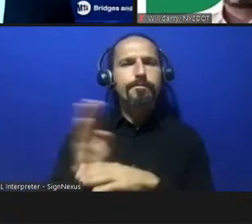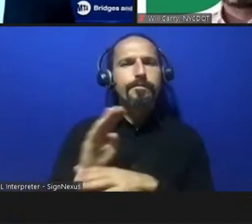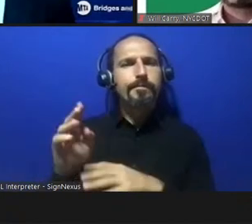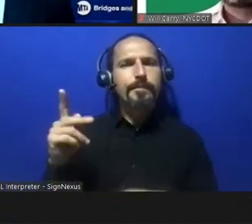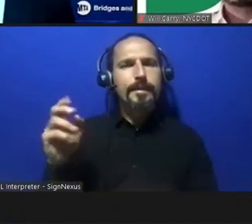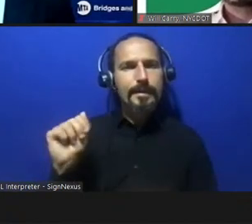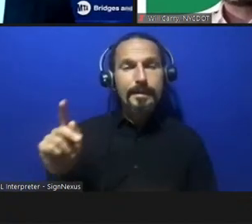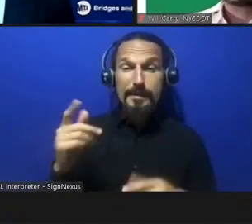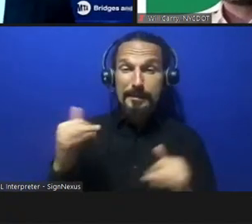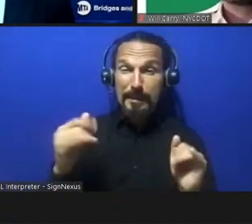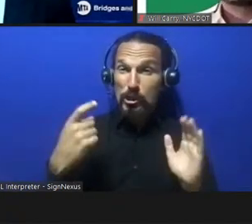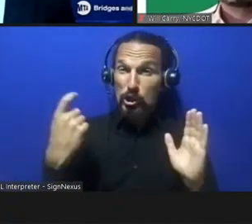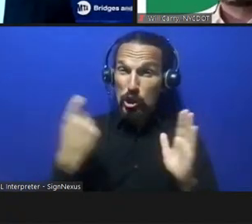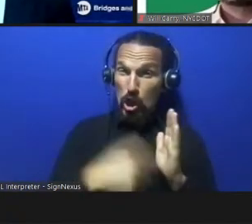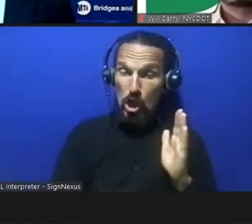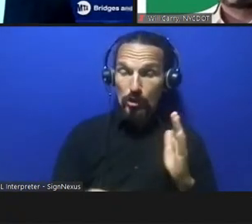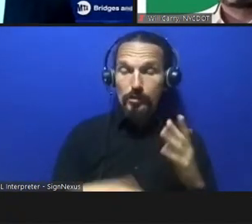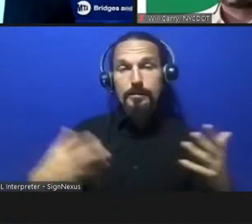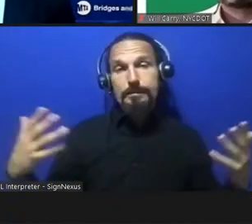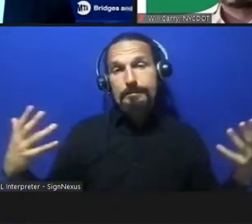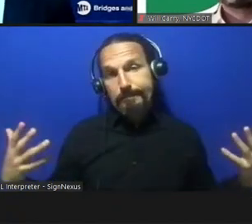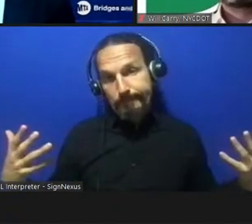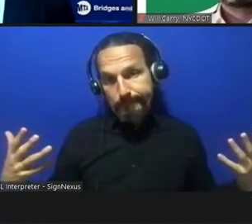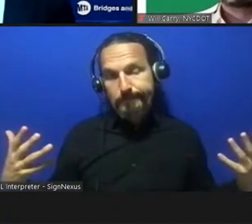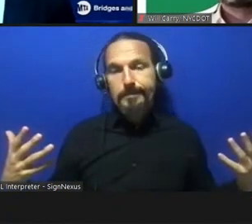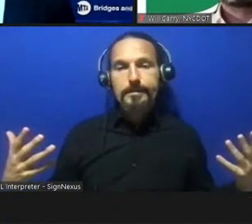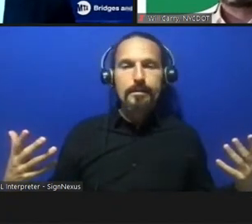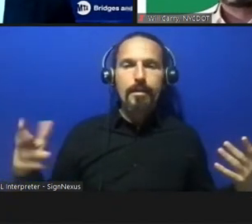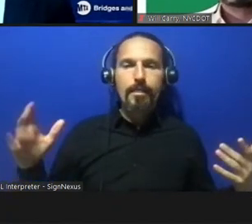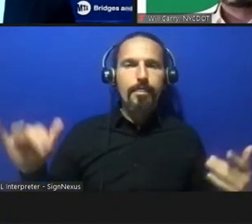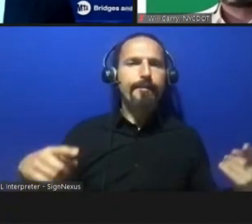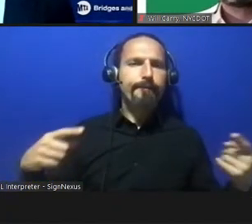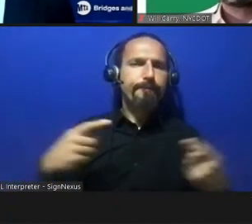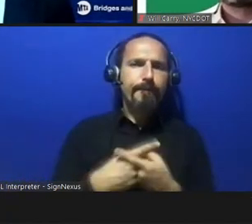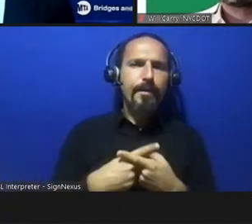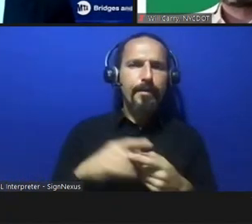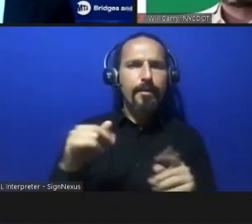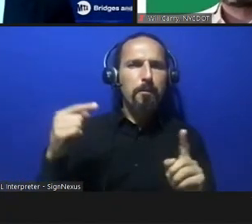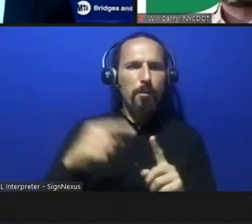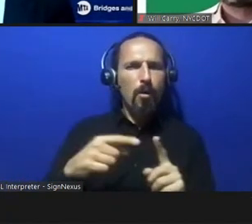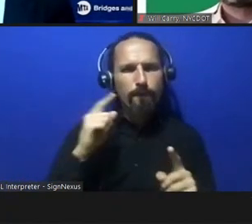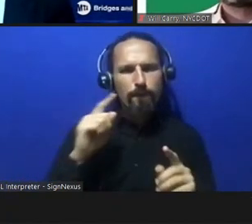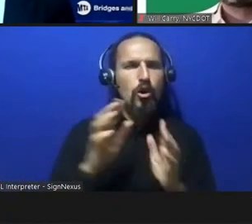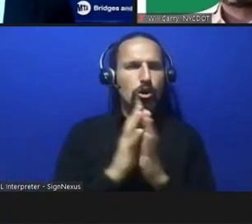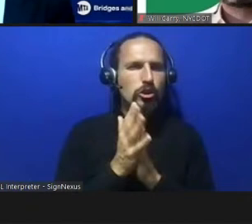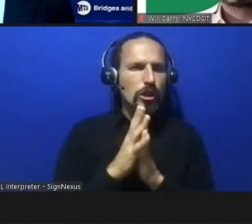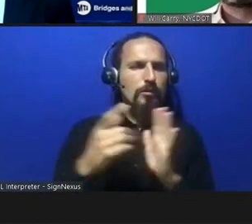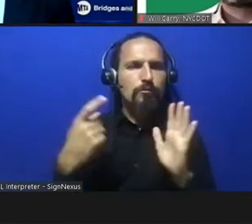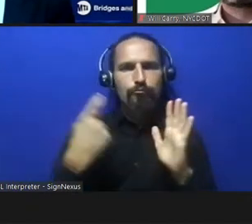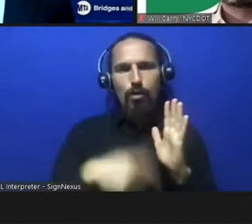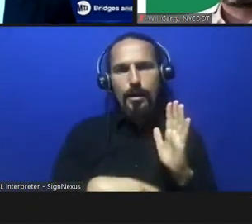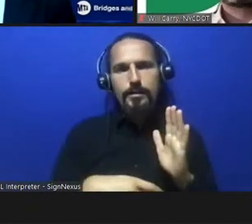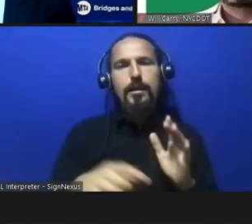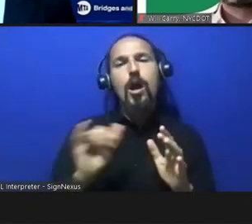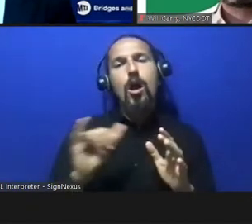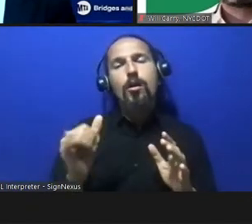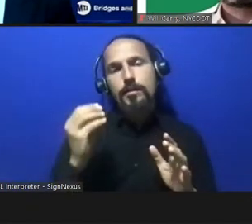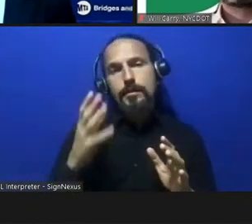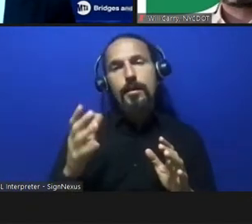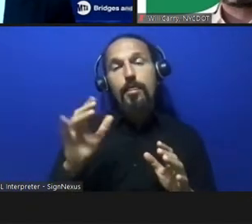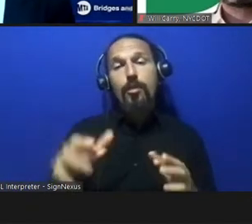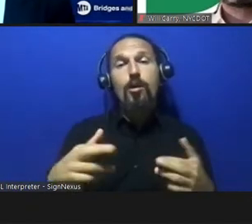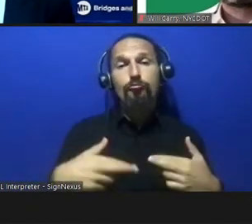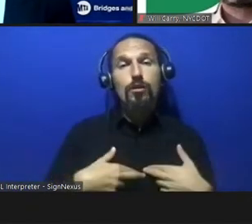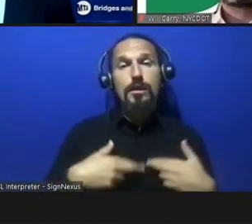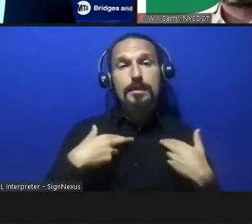charged for that seems in a contrary to to the point of congestion pricing in addition to a resident